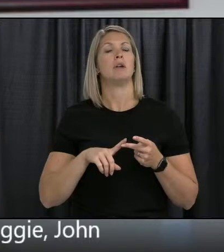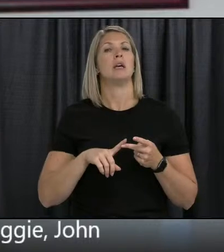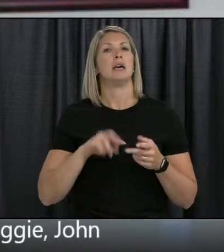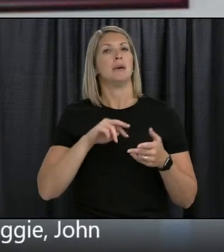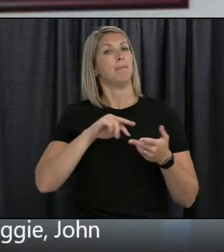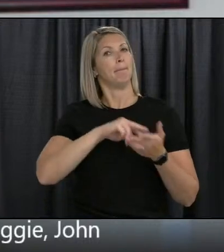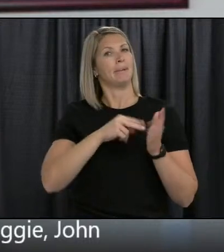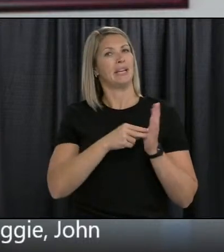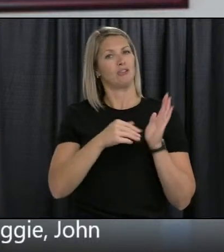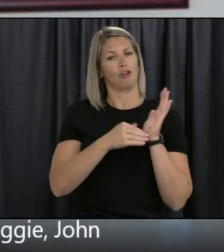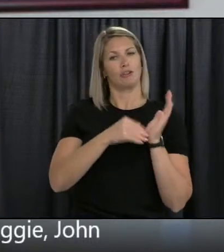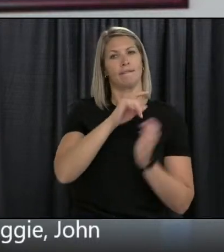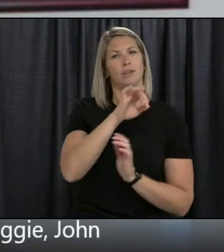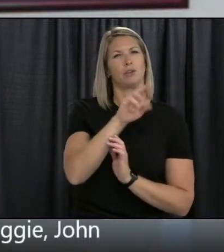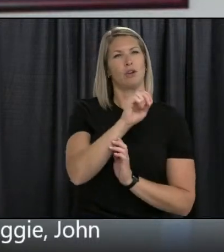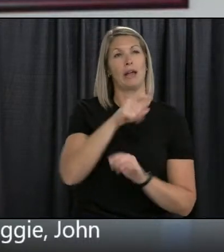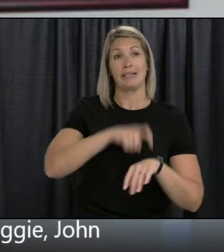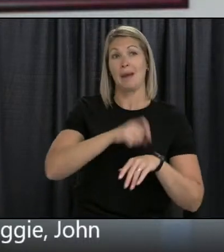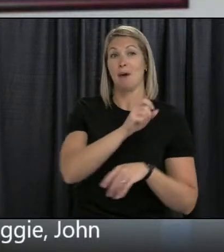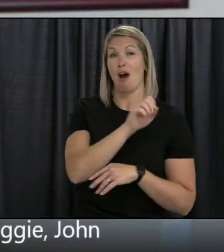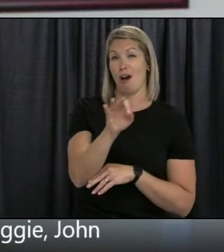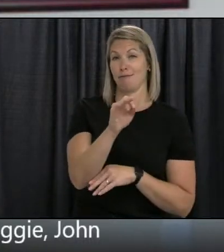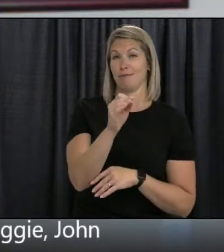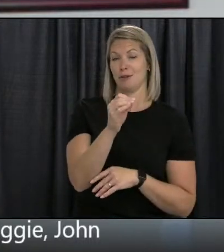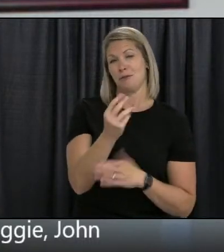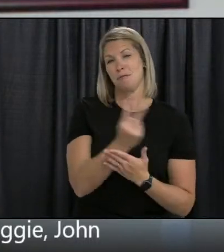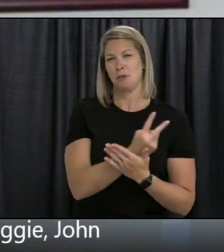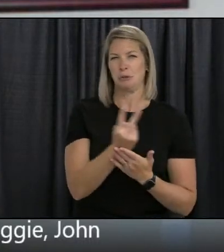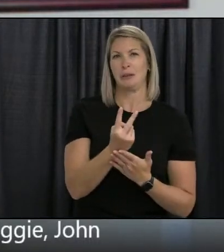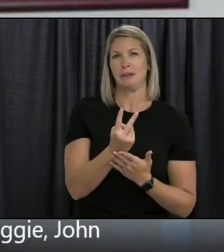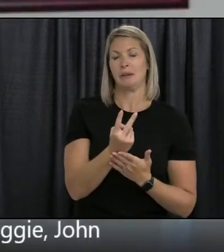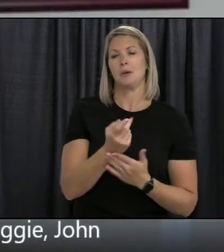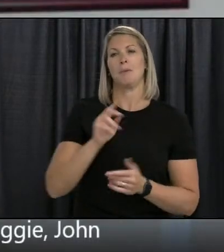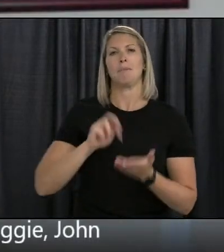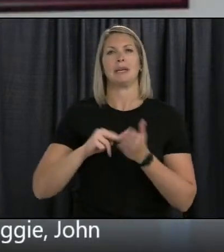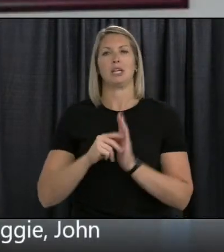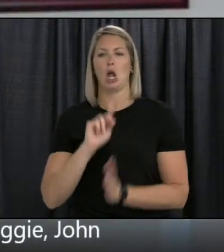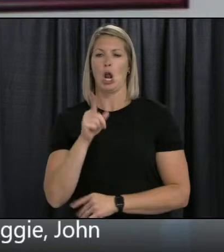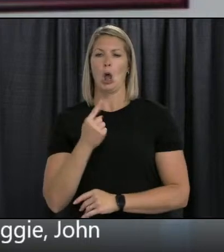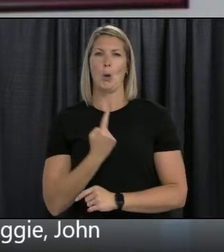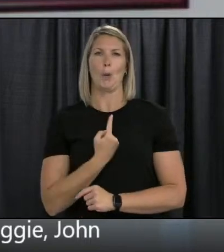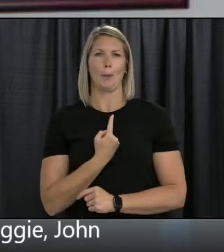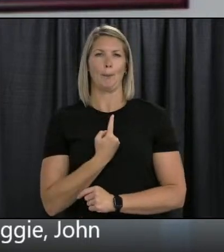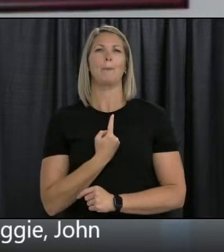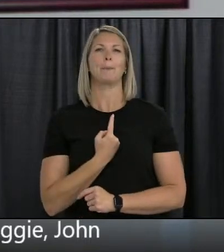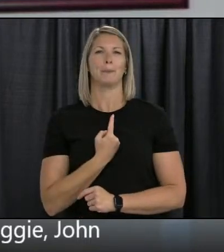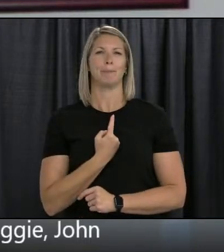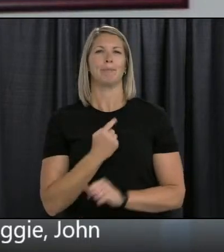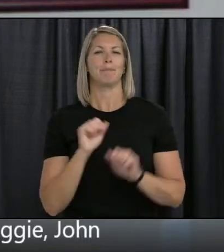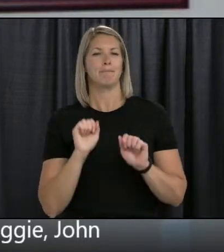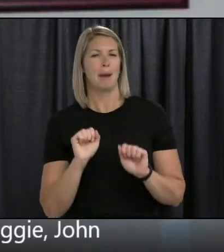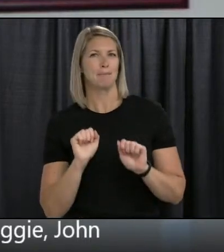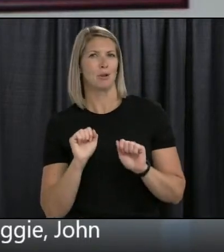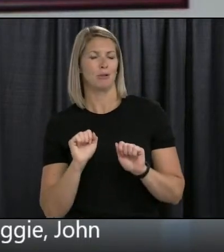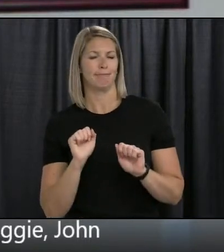so it may just be me for the next couple of briefings. In terms of our daily press